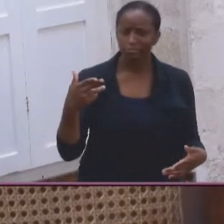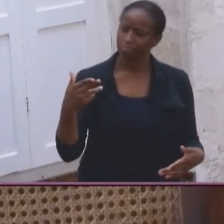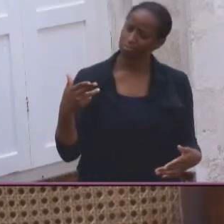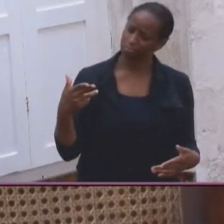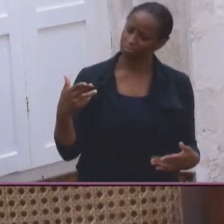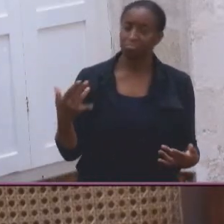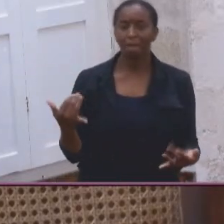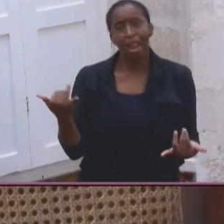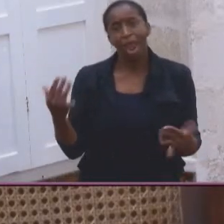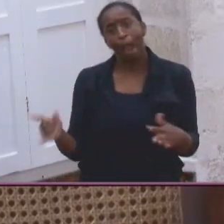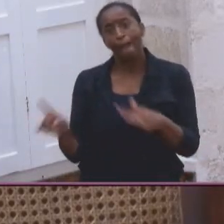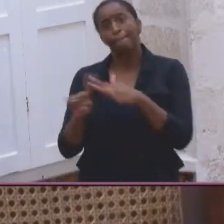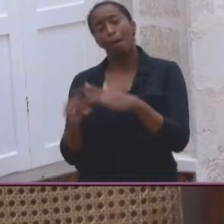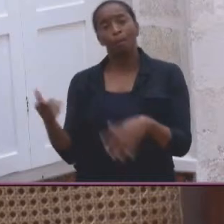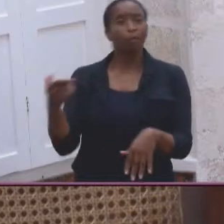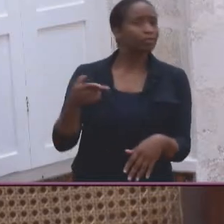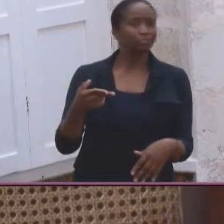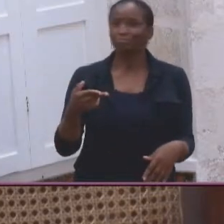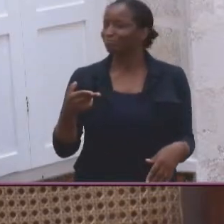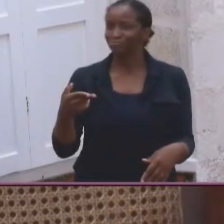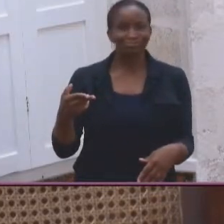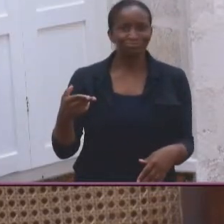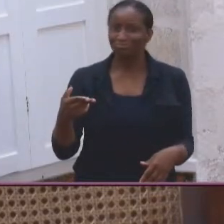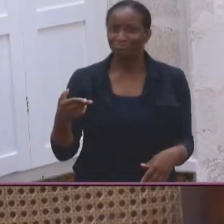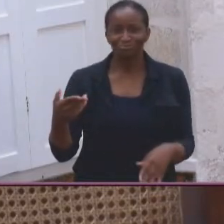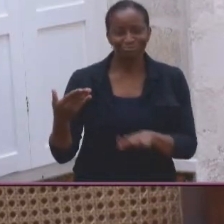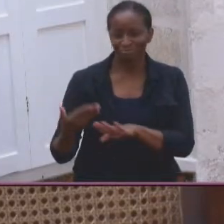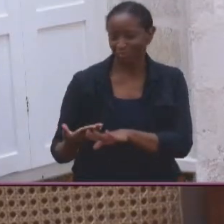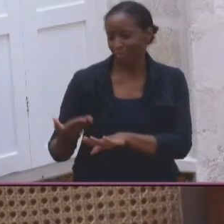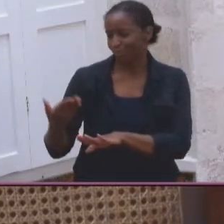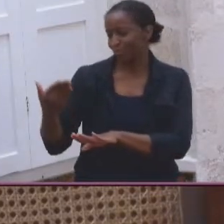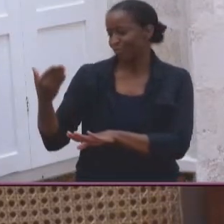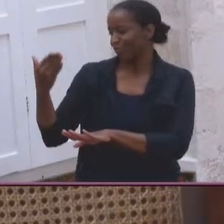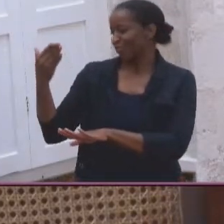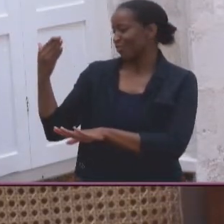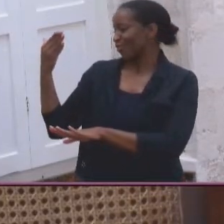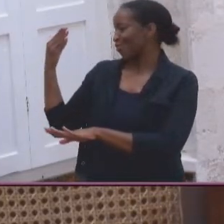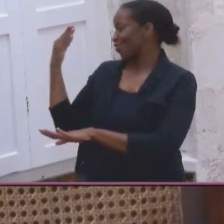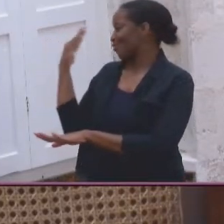the problem there that we need to solve.